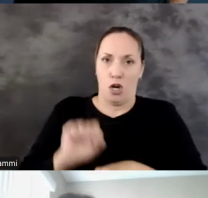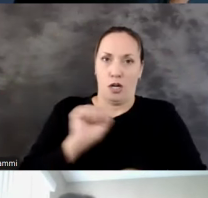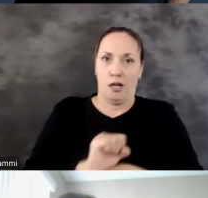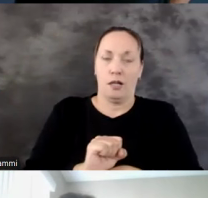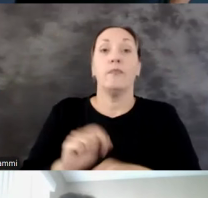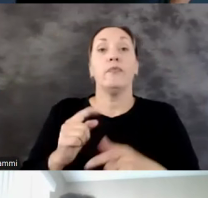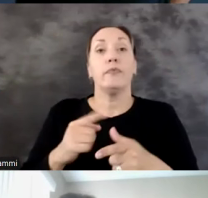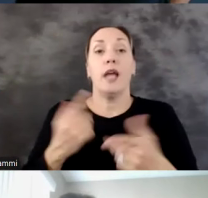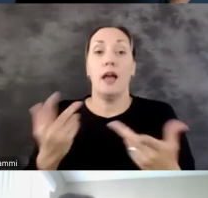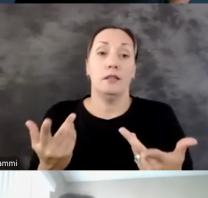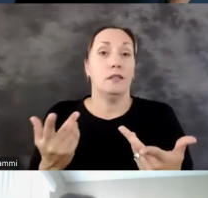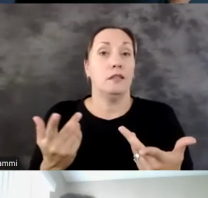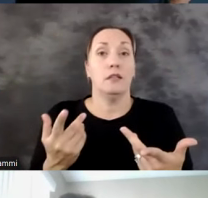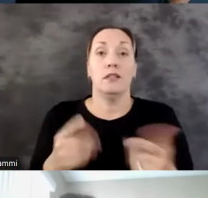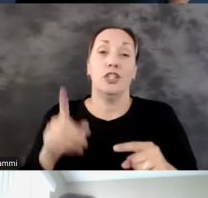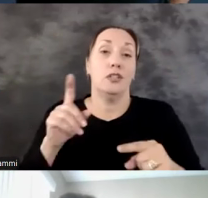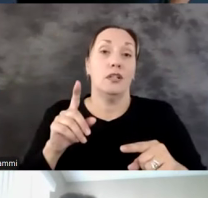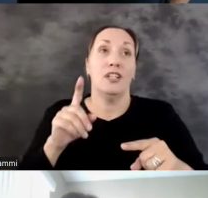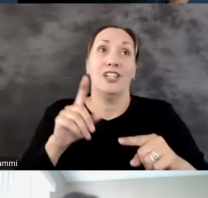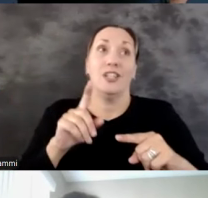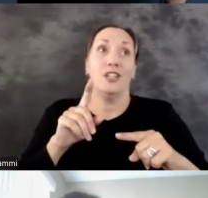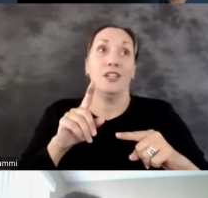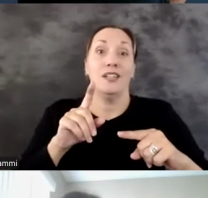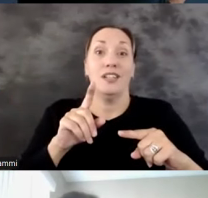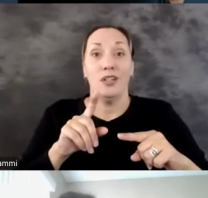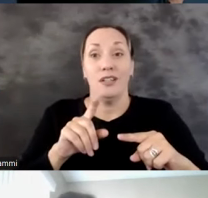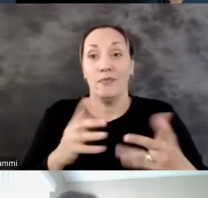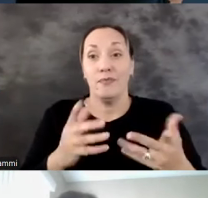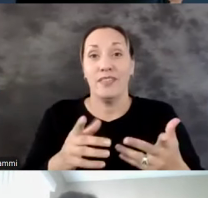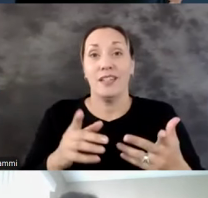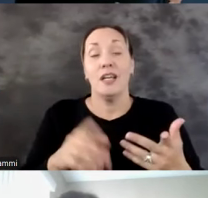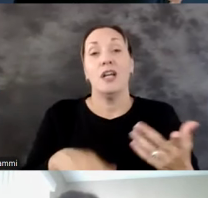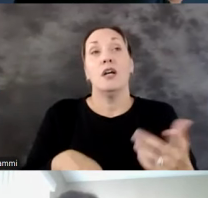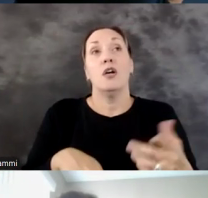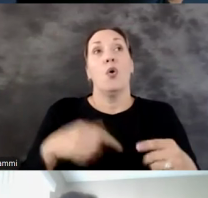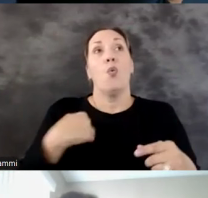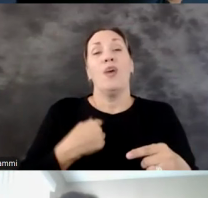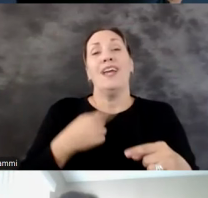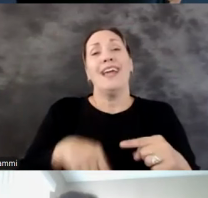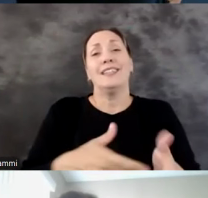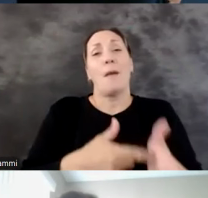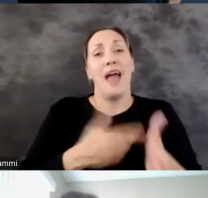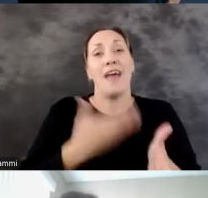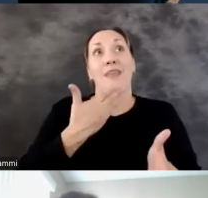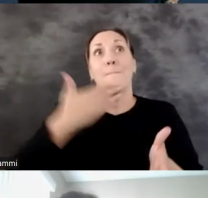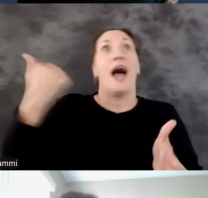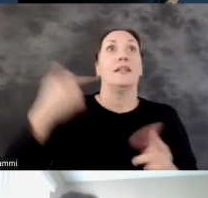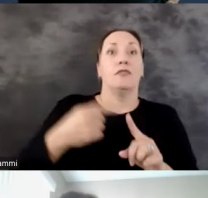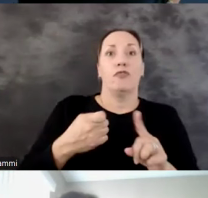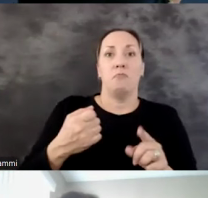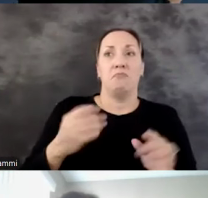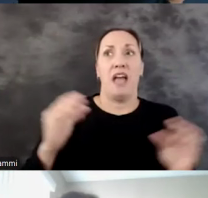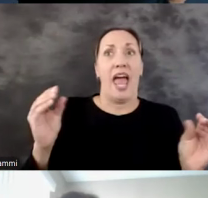And you can't really demand the best out of anybody. We can't demand the best out of